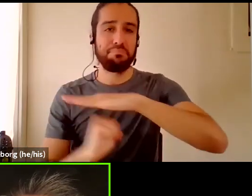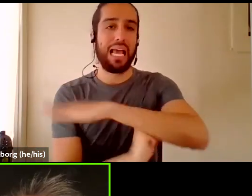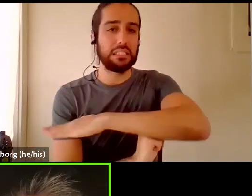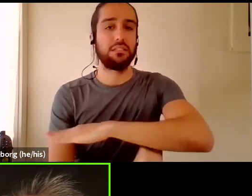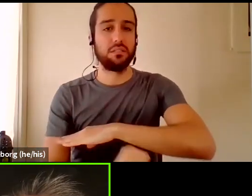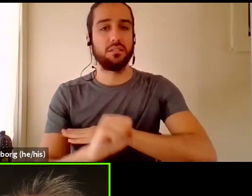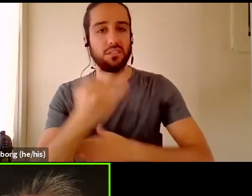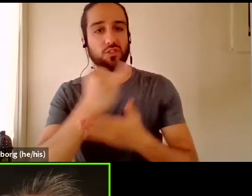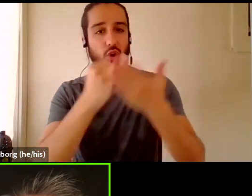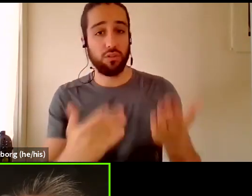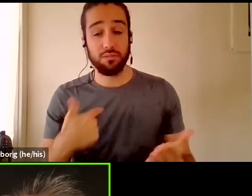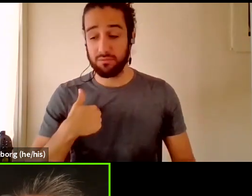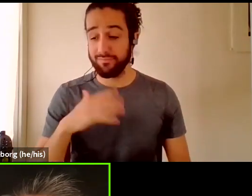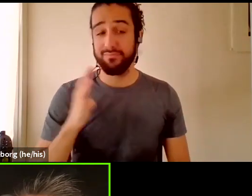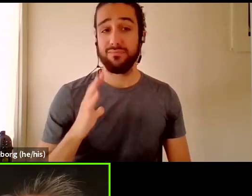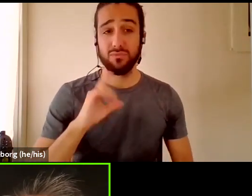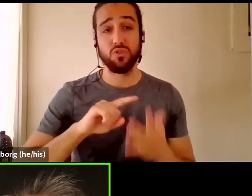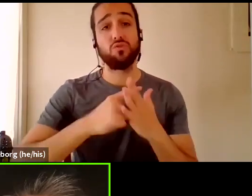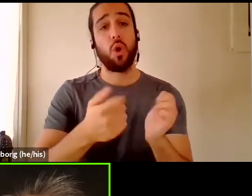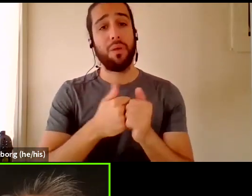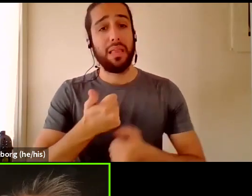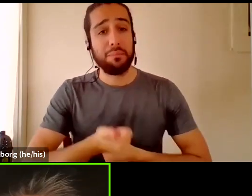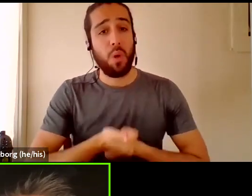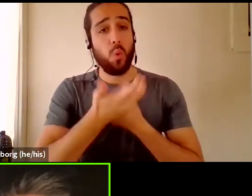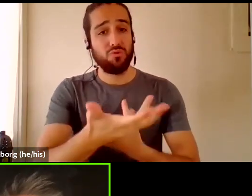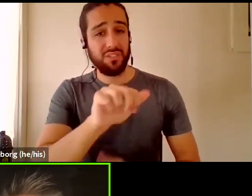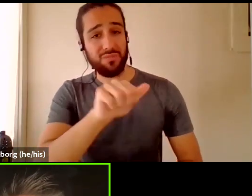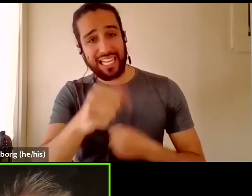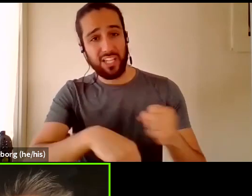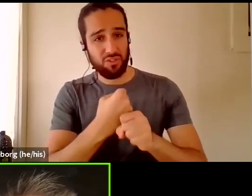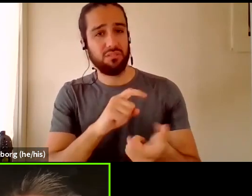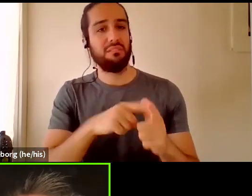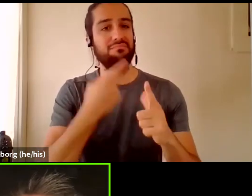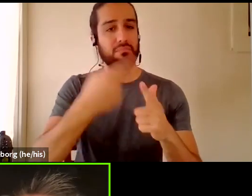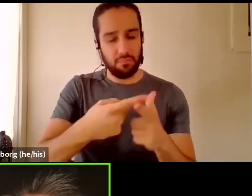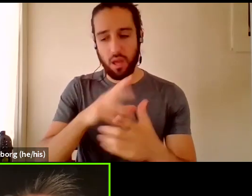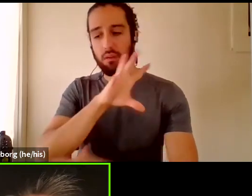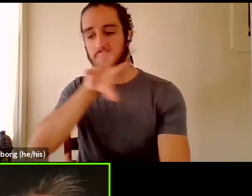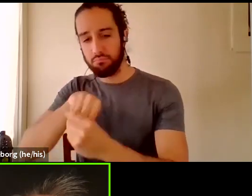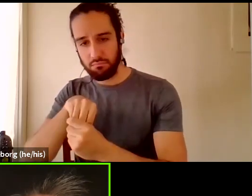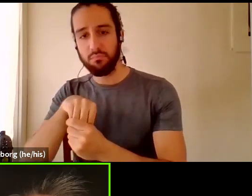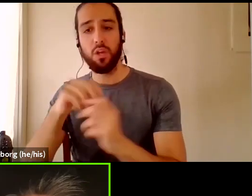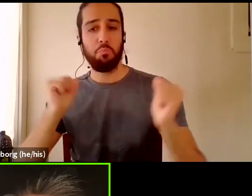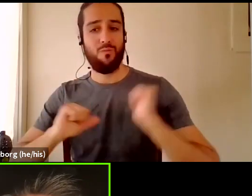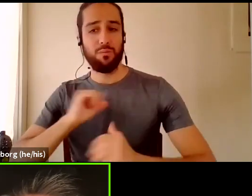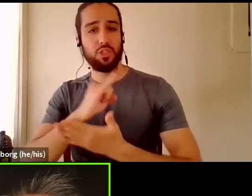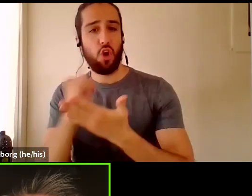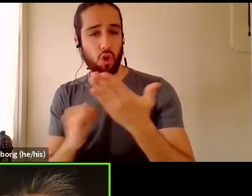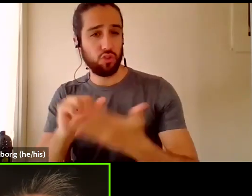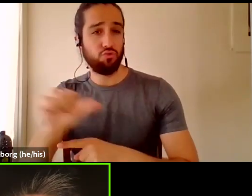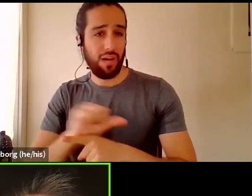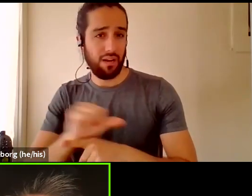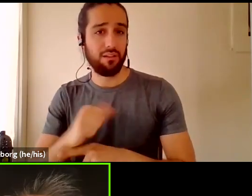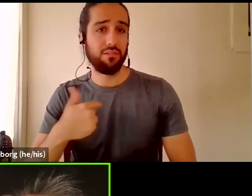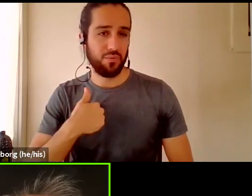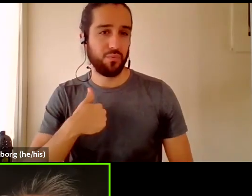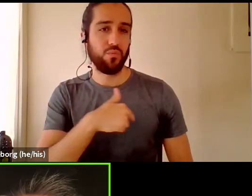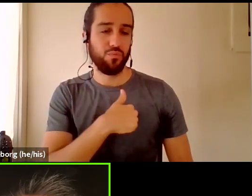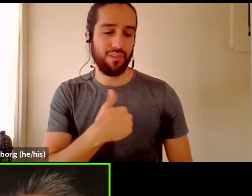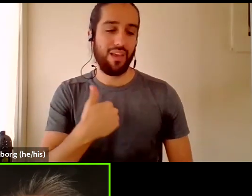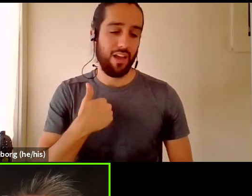in poetry for 10 years and then I was in the performance art world. And in performance art training, we had a really wonderful living